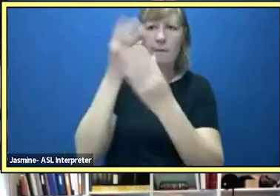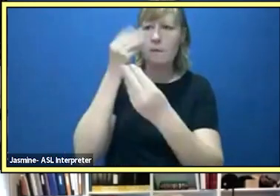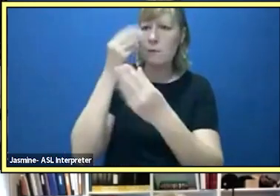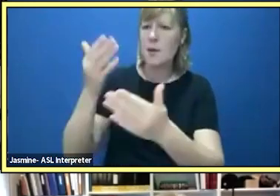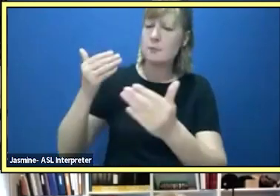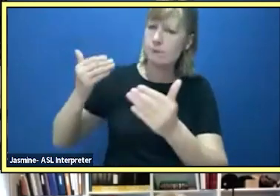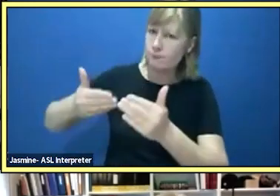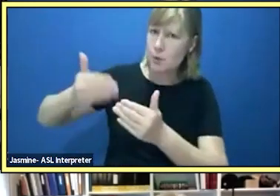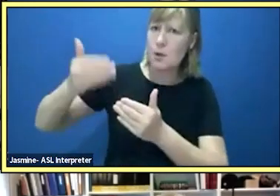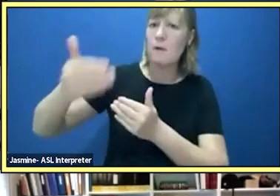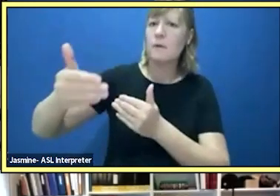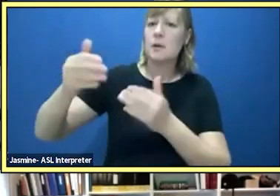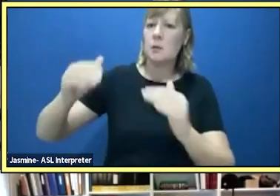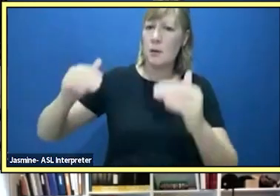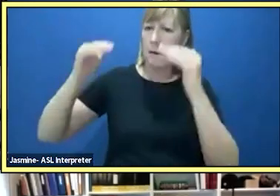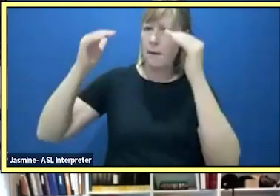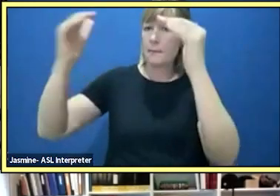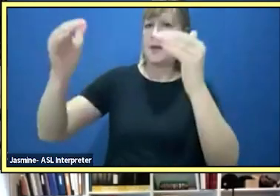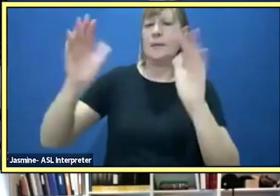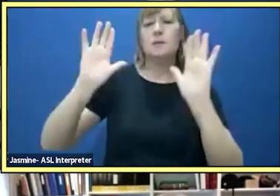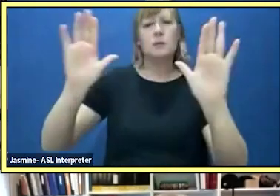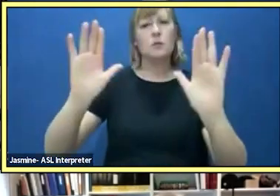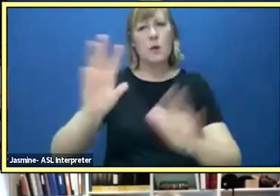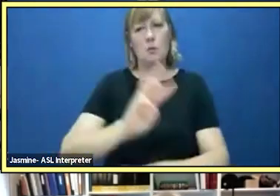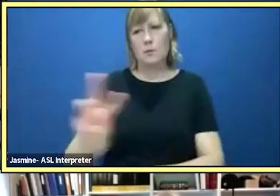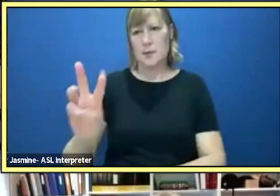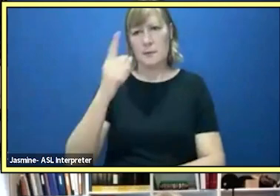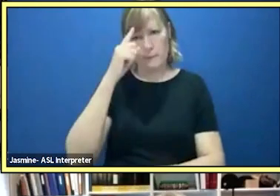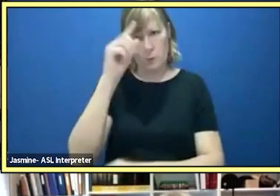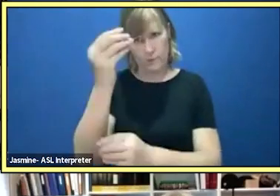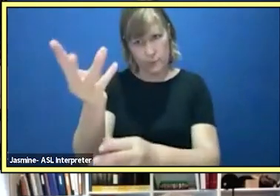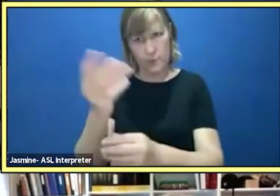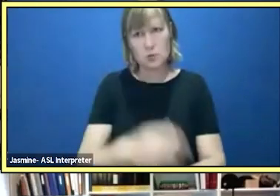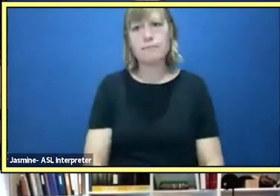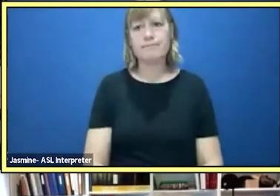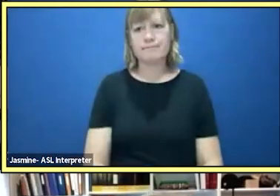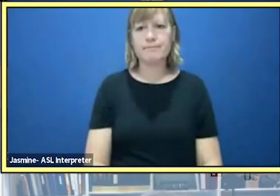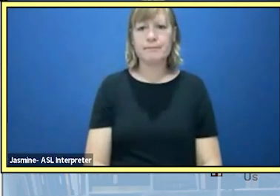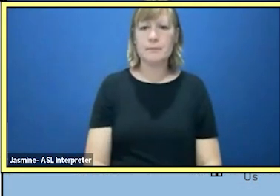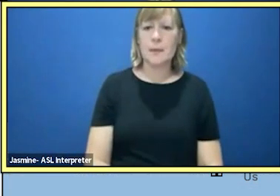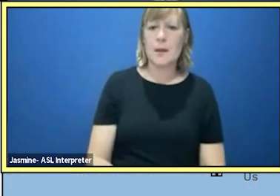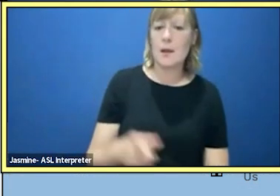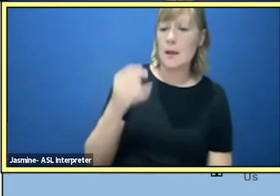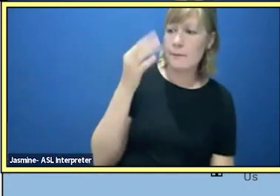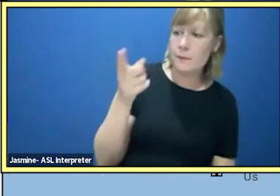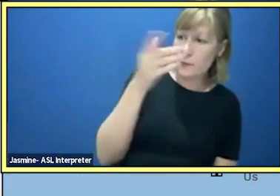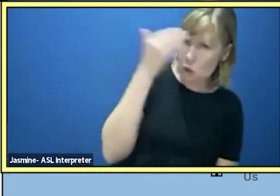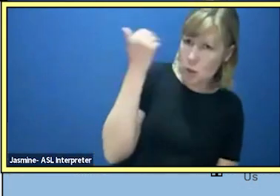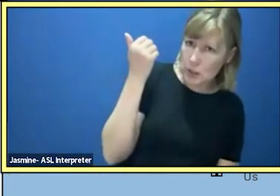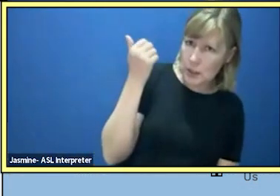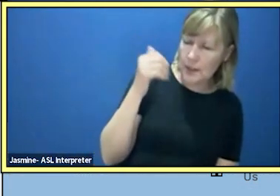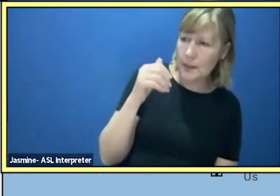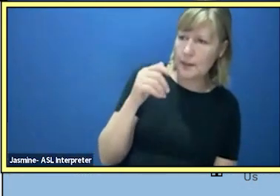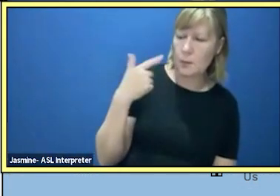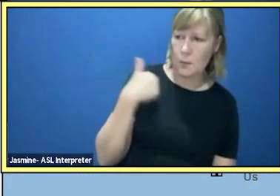place to get information. And if you forget what it is, we do have the link from the BHDDH website. We